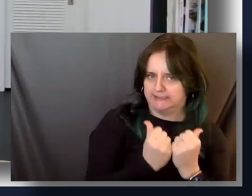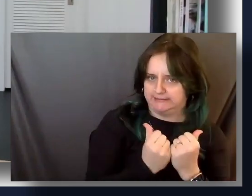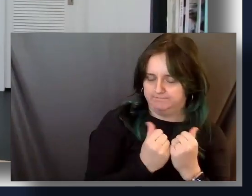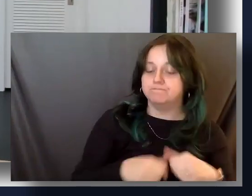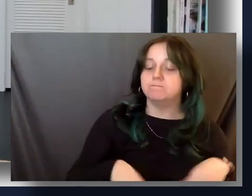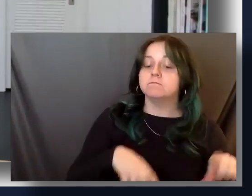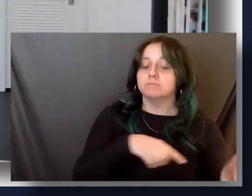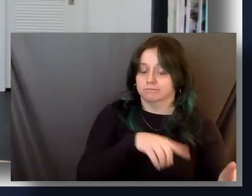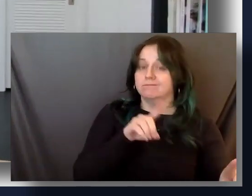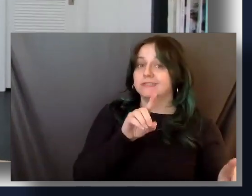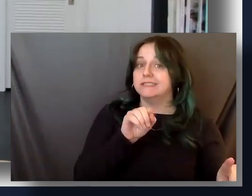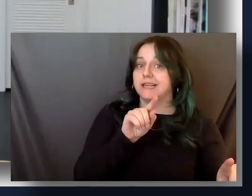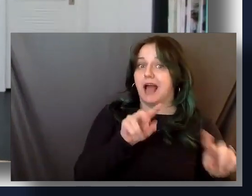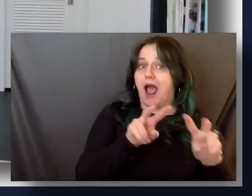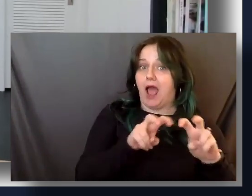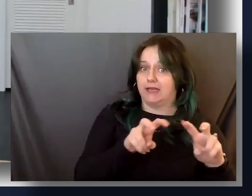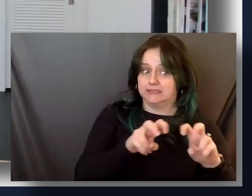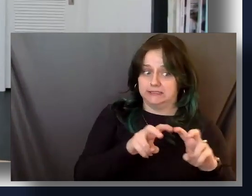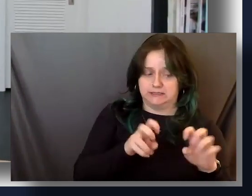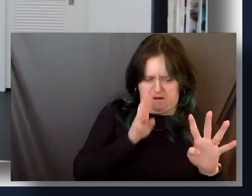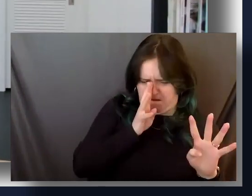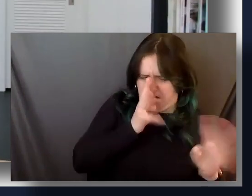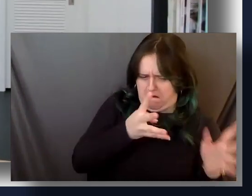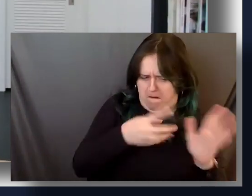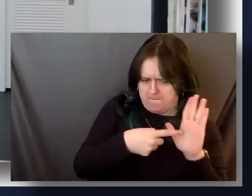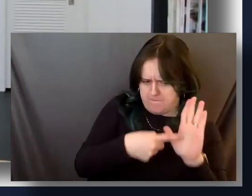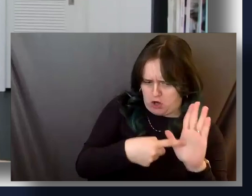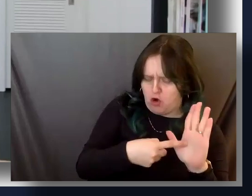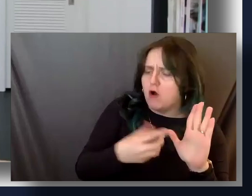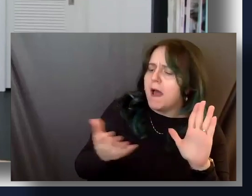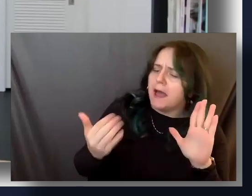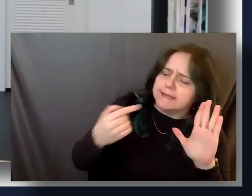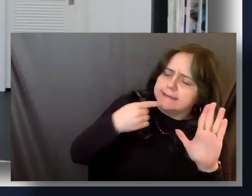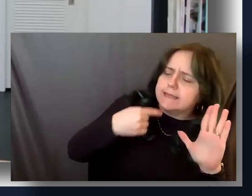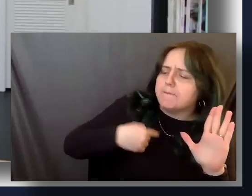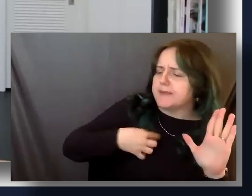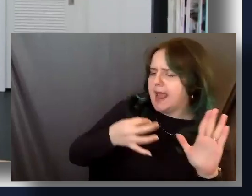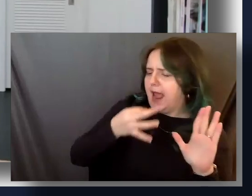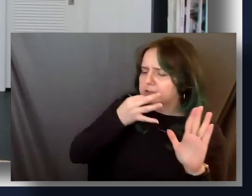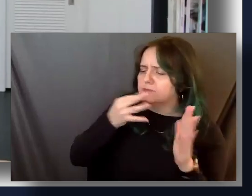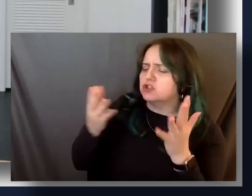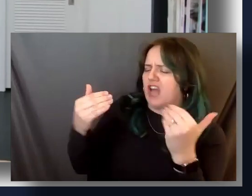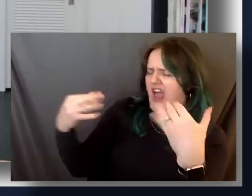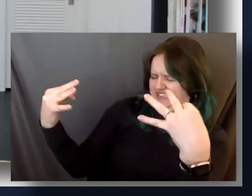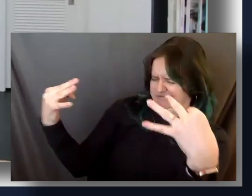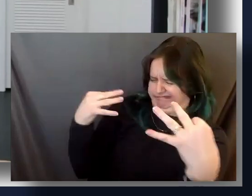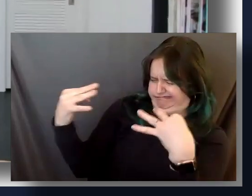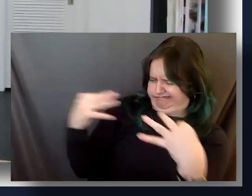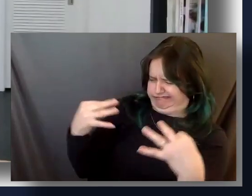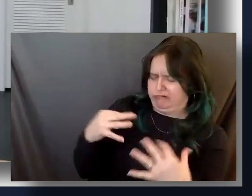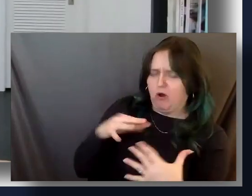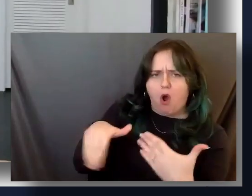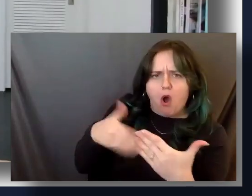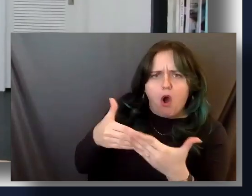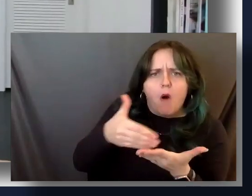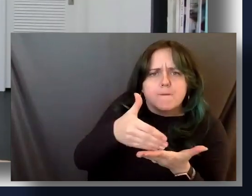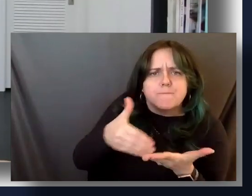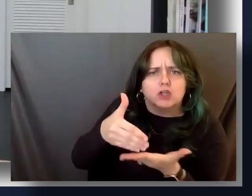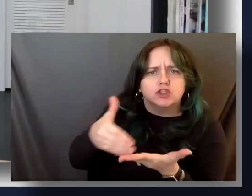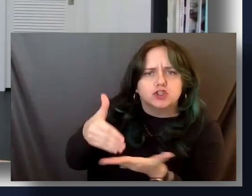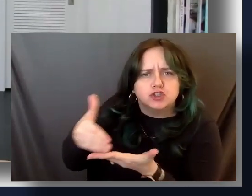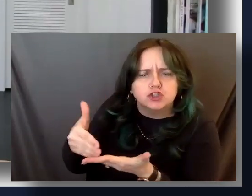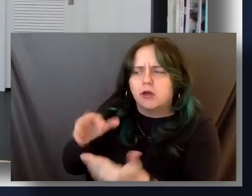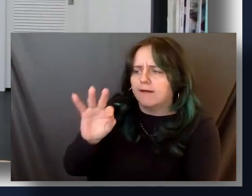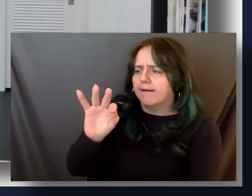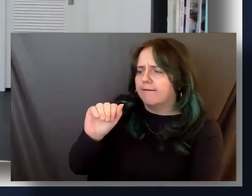When the data analysts put together the model, they asked the experts to tell them every possible